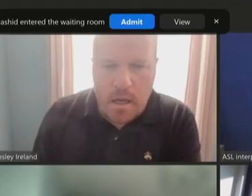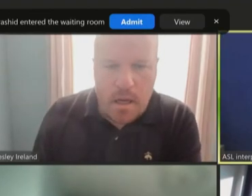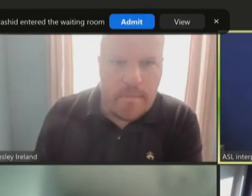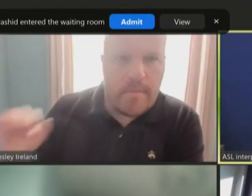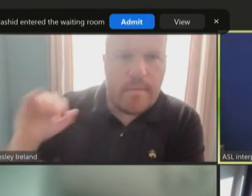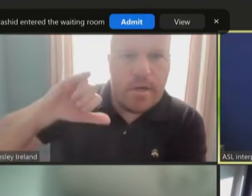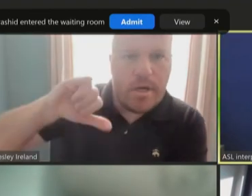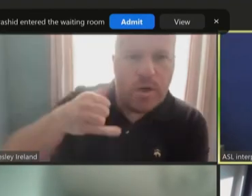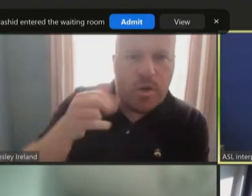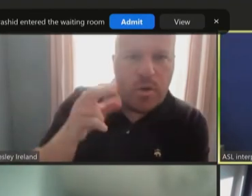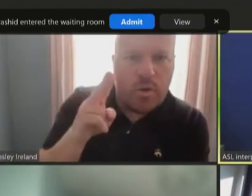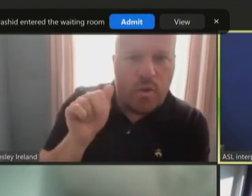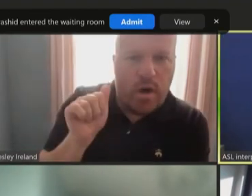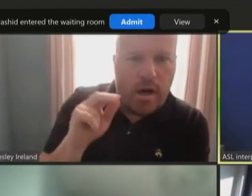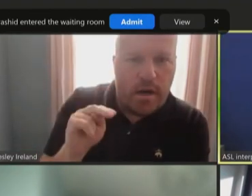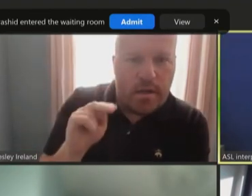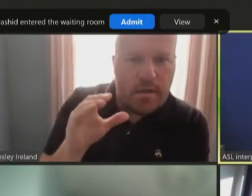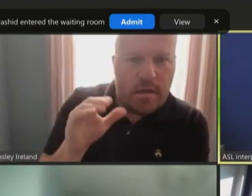Okay.